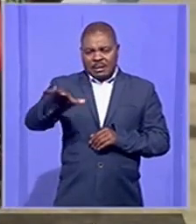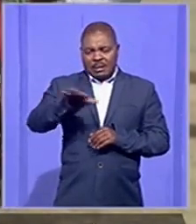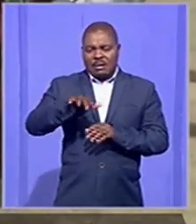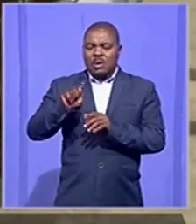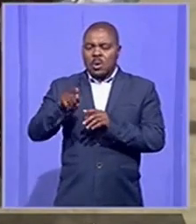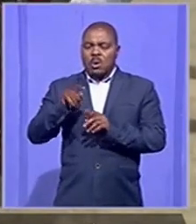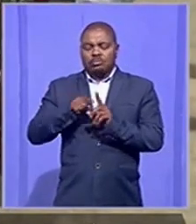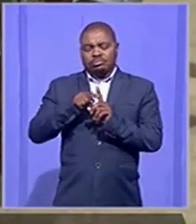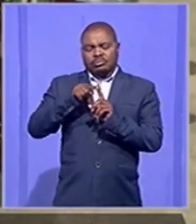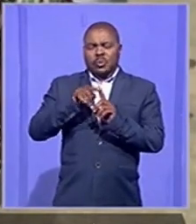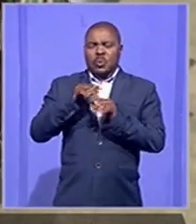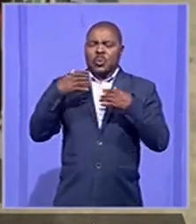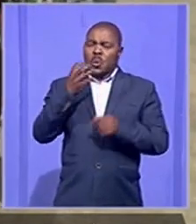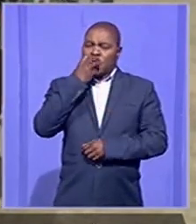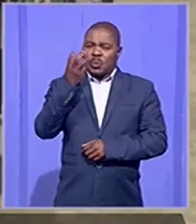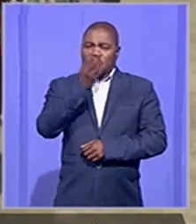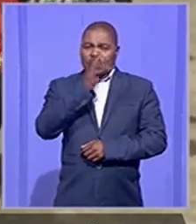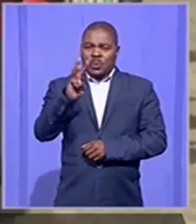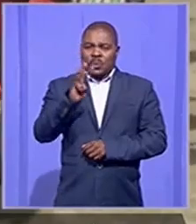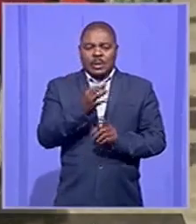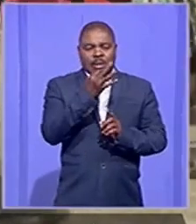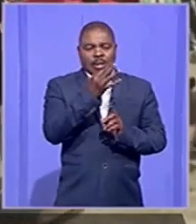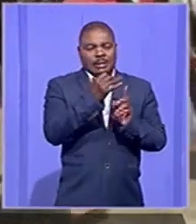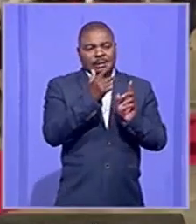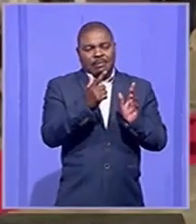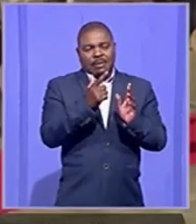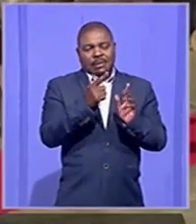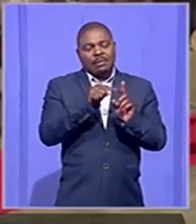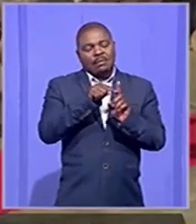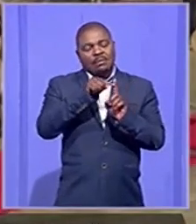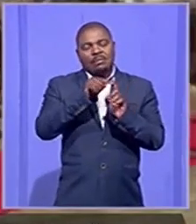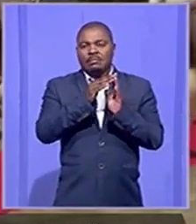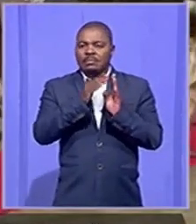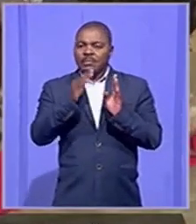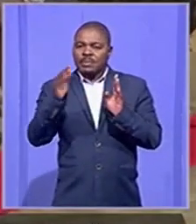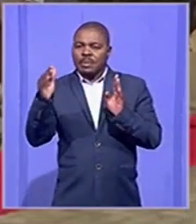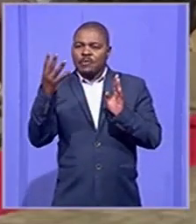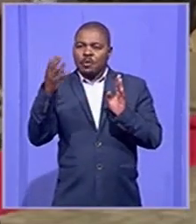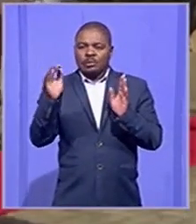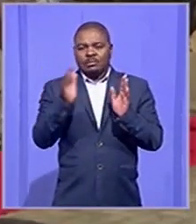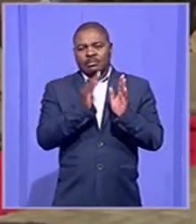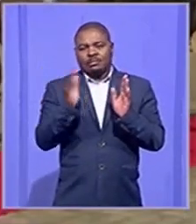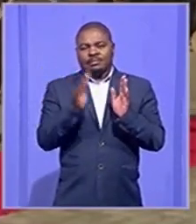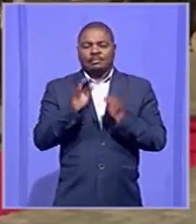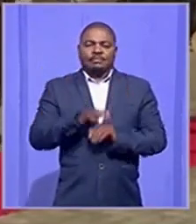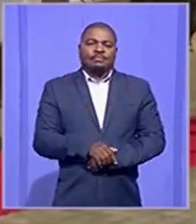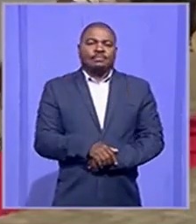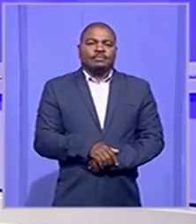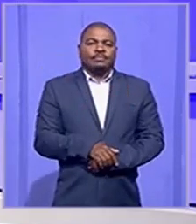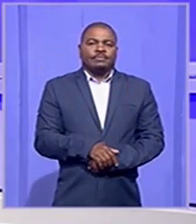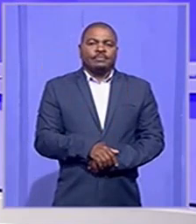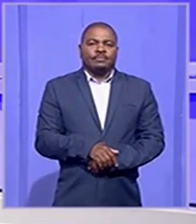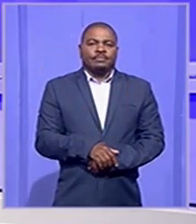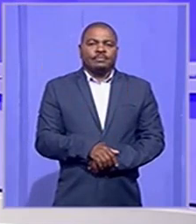thata go tswa go digrata di le 37 go fitlha go di le 40.